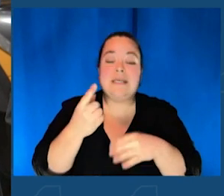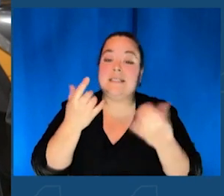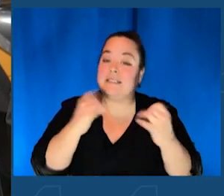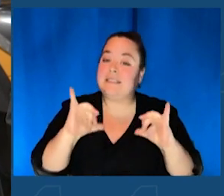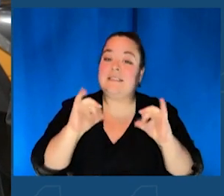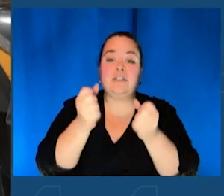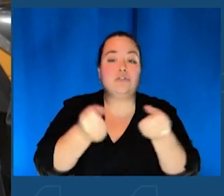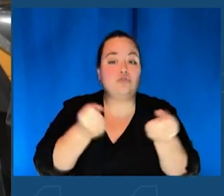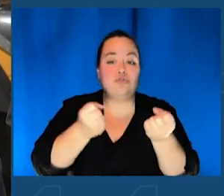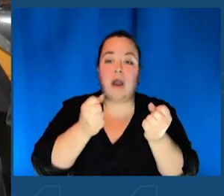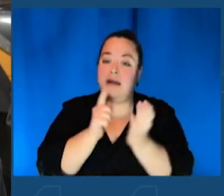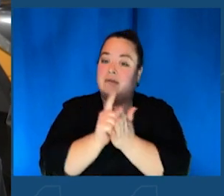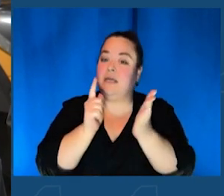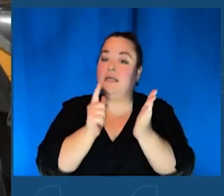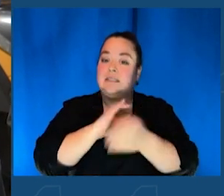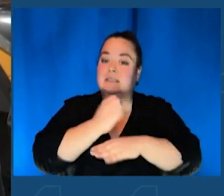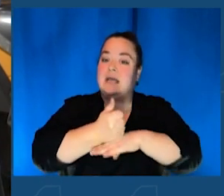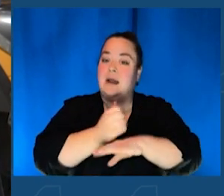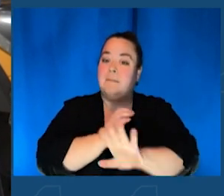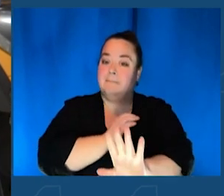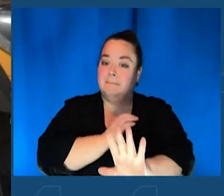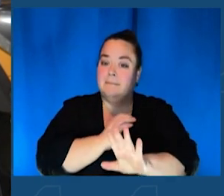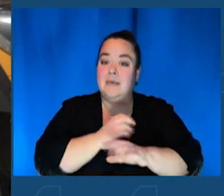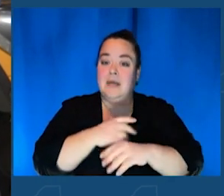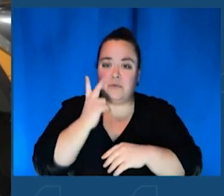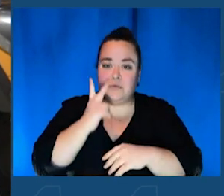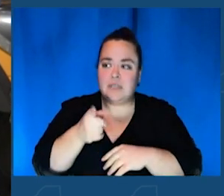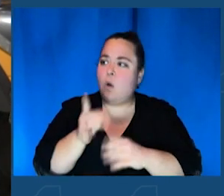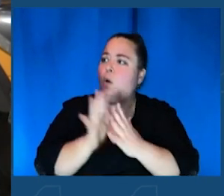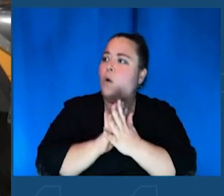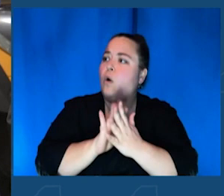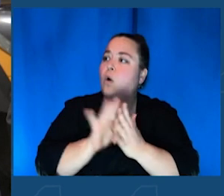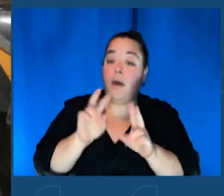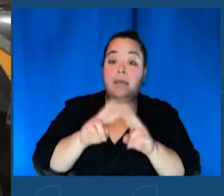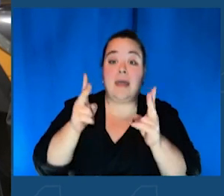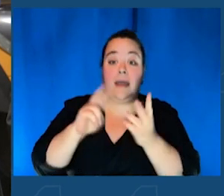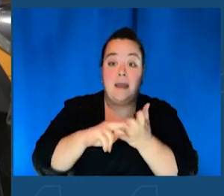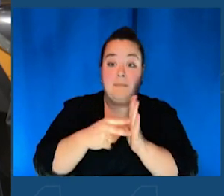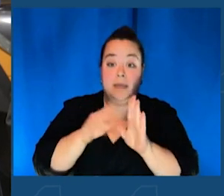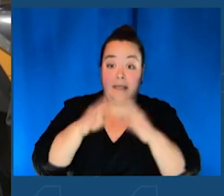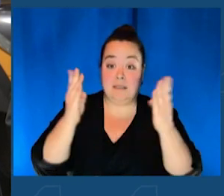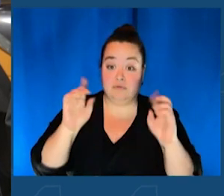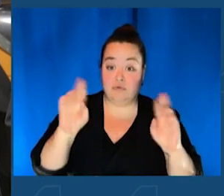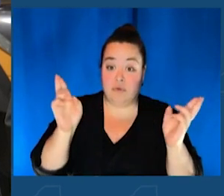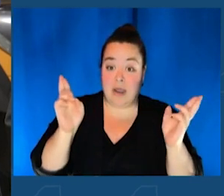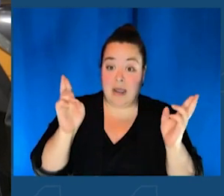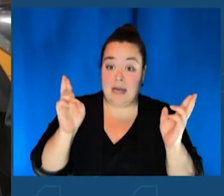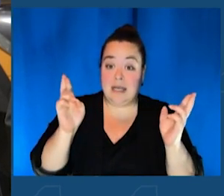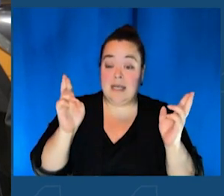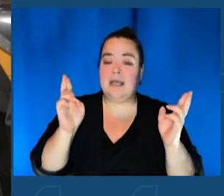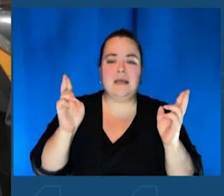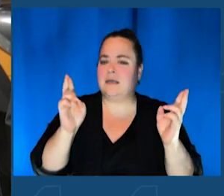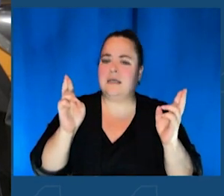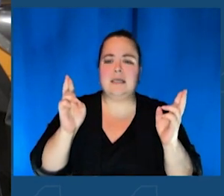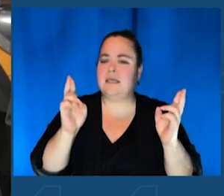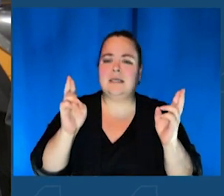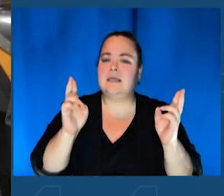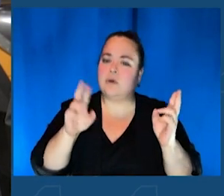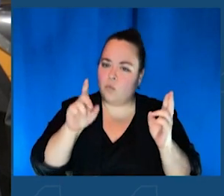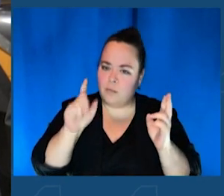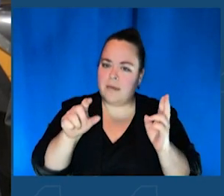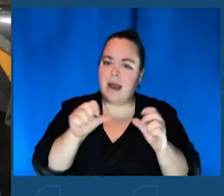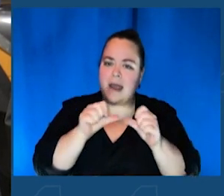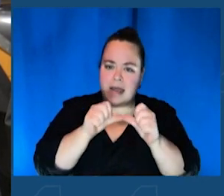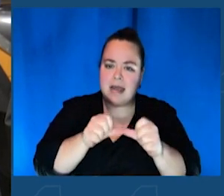in effect. So just because you see some traffic on the thruway does not mean it's open to all through traffic, because we have to continue